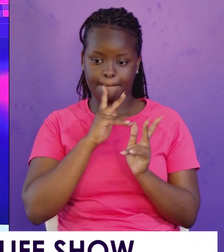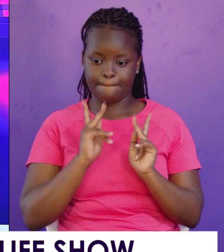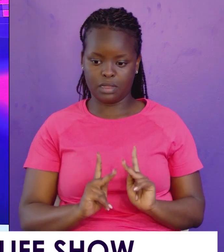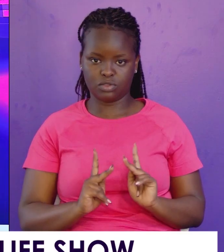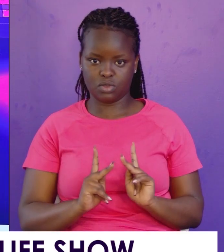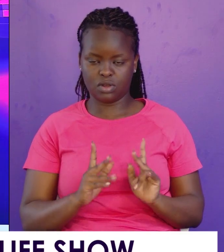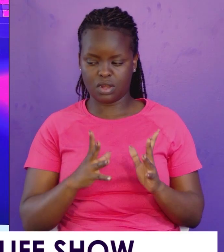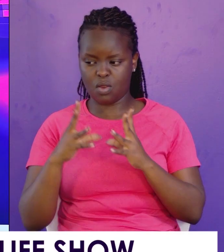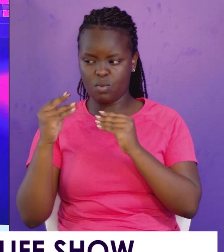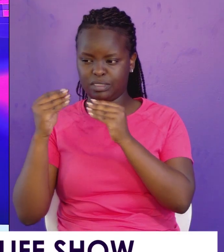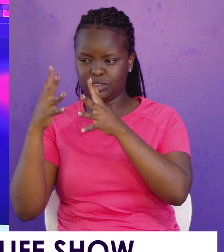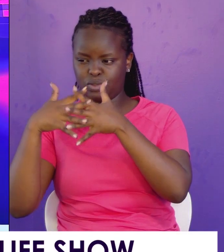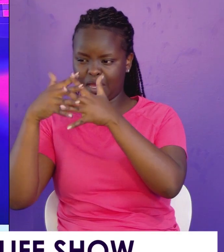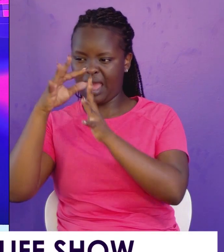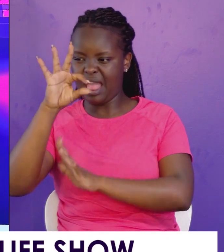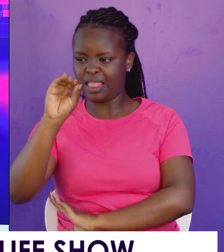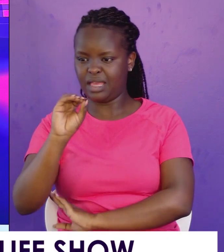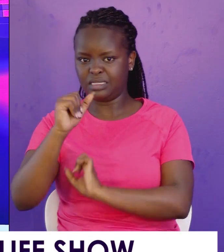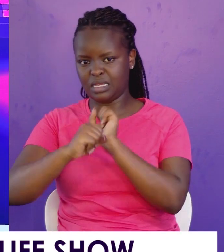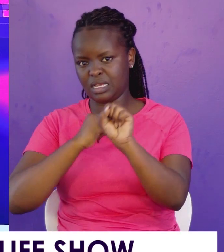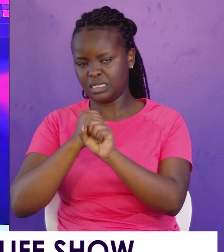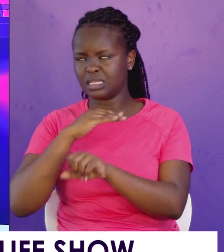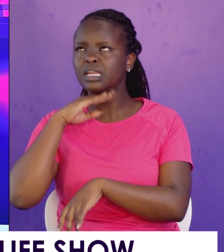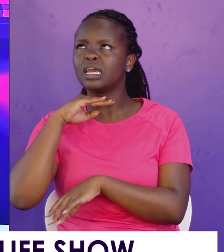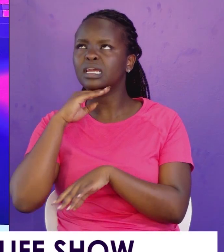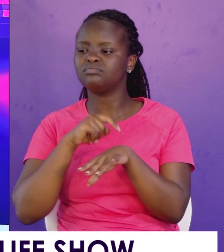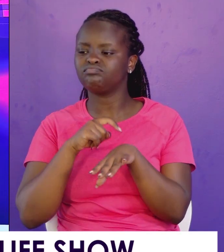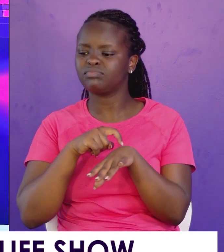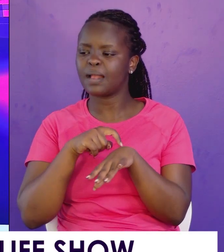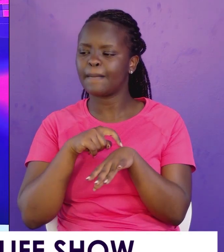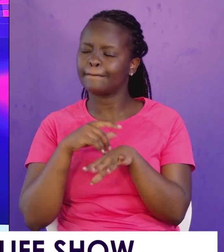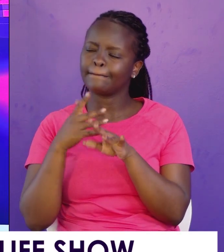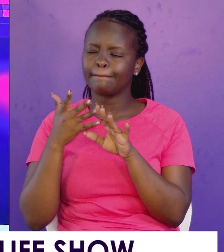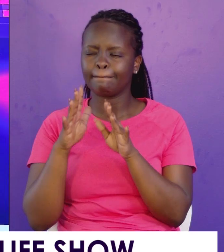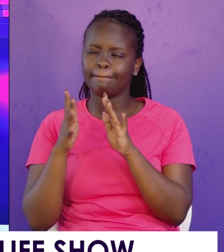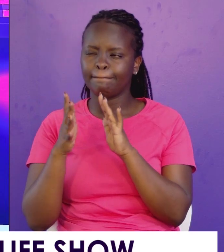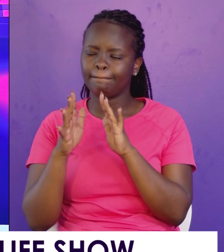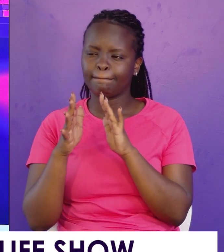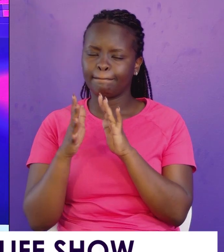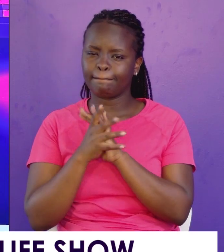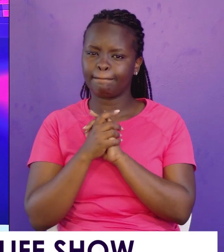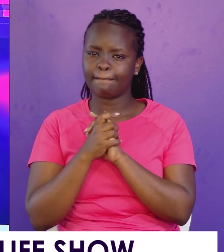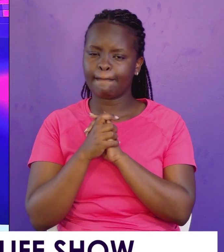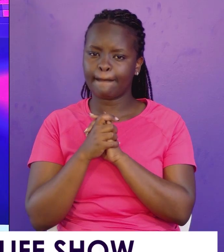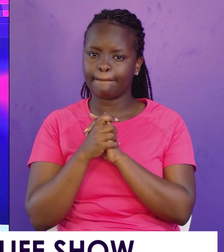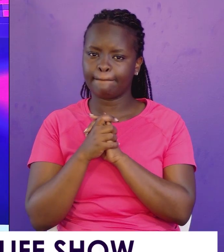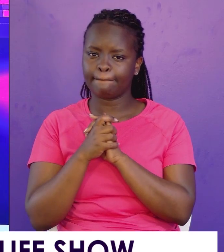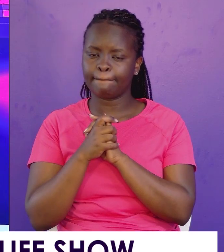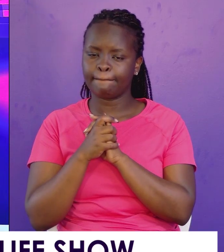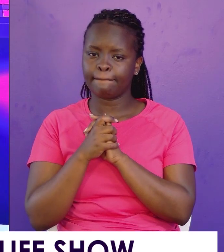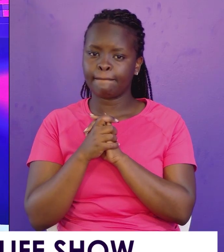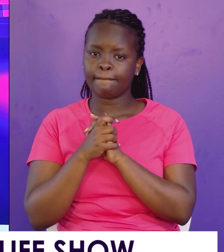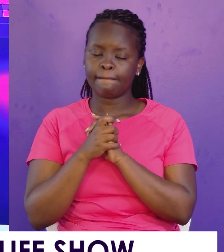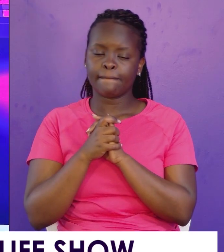been in the US for 30 long years. I think he died, if I'm not wrong. I think so. Shakasali